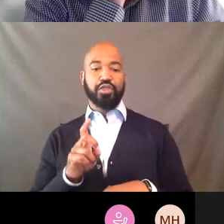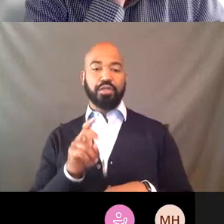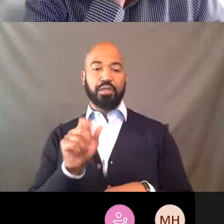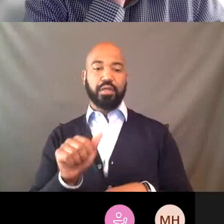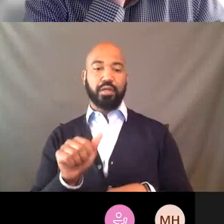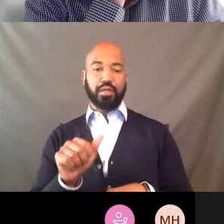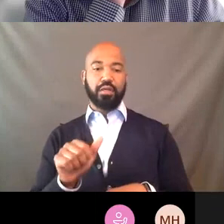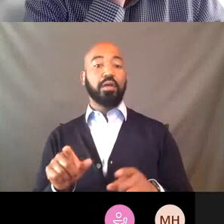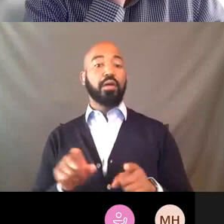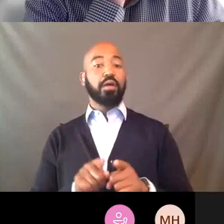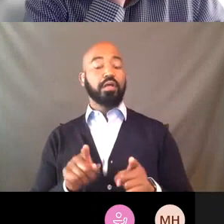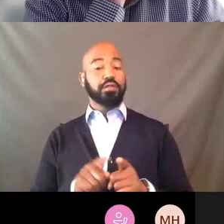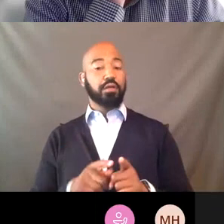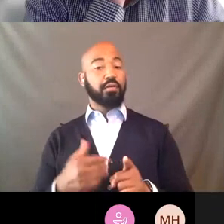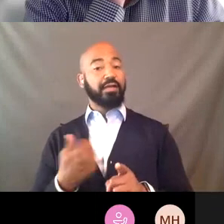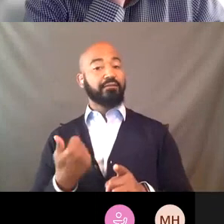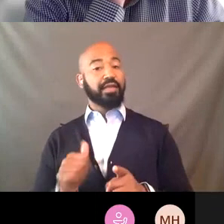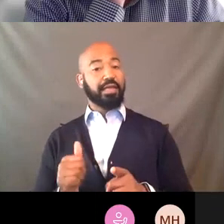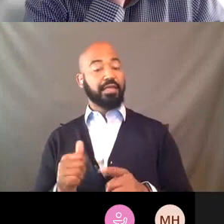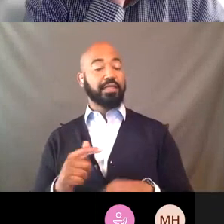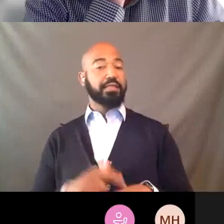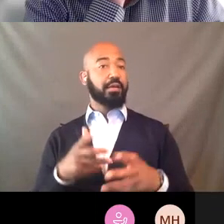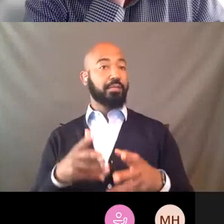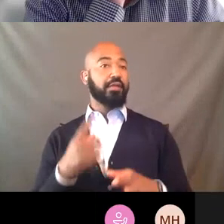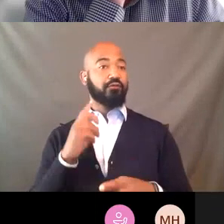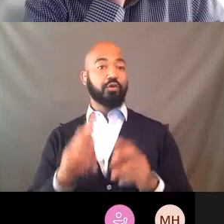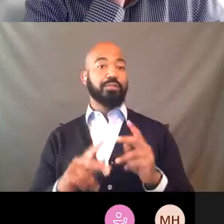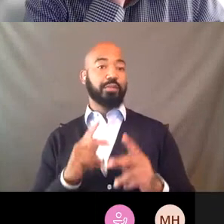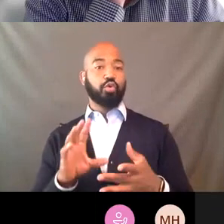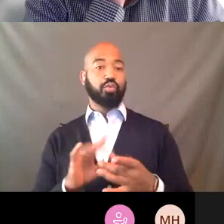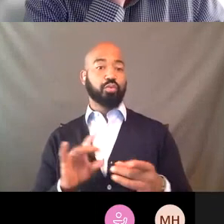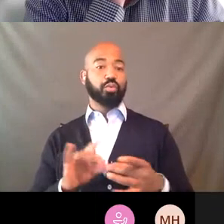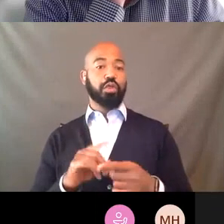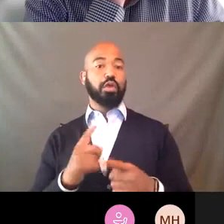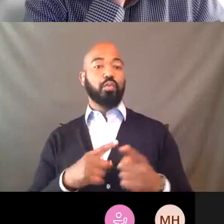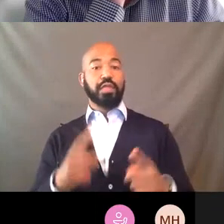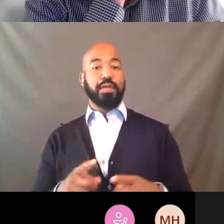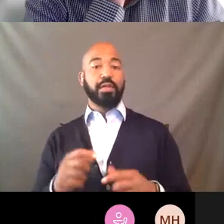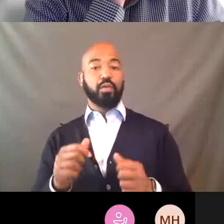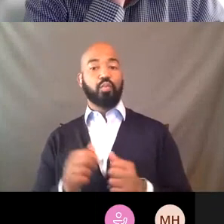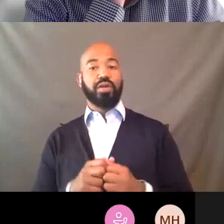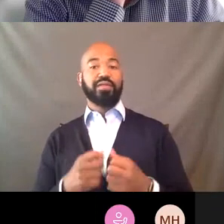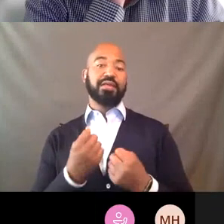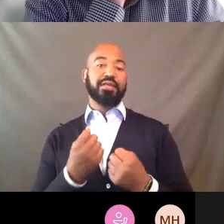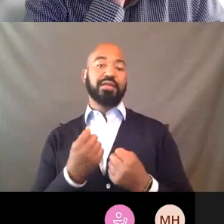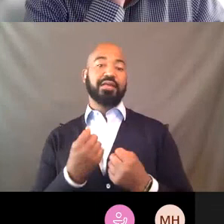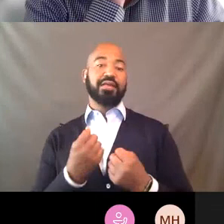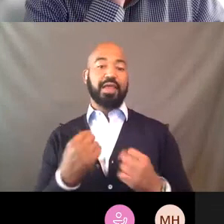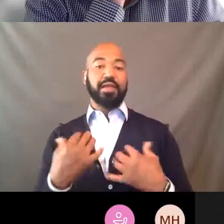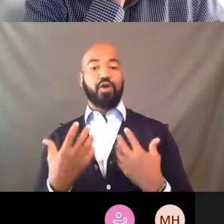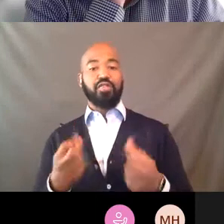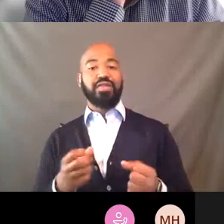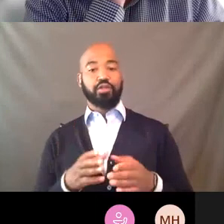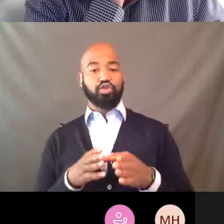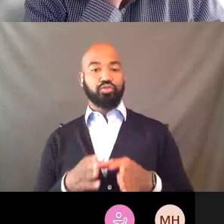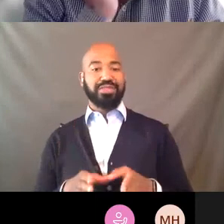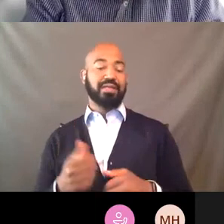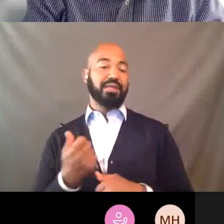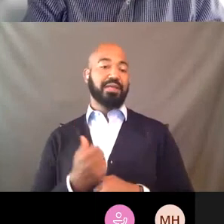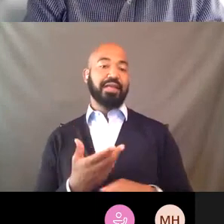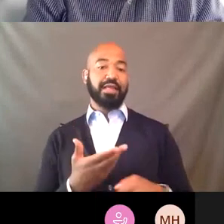some time for anyone else that wants to share anything that's happening in the vein of safe and healthy streets, anything that's